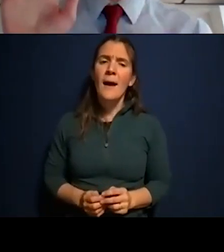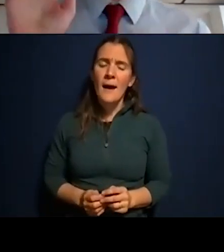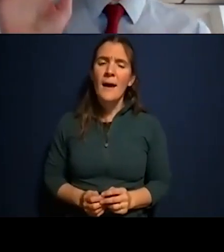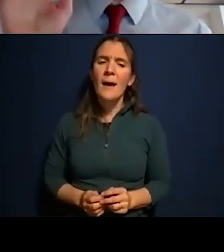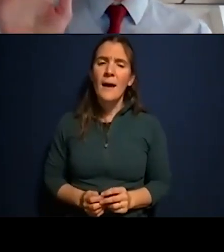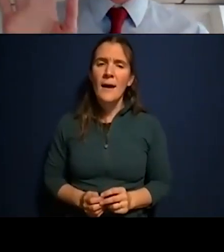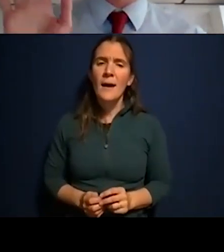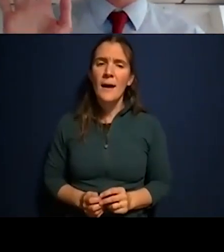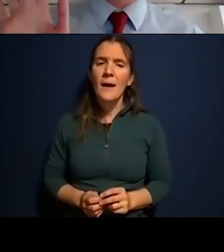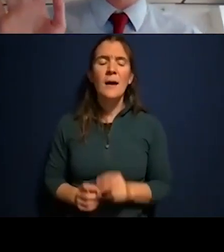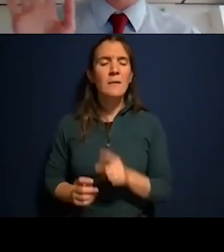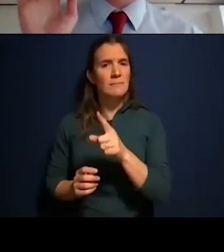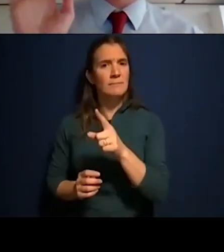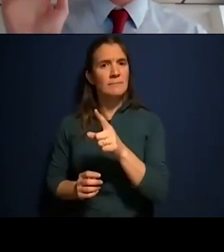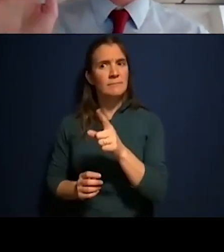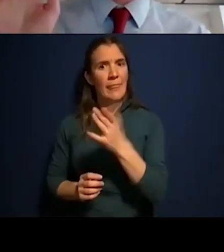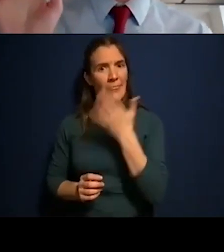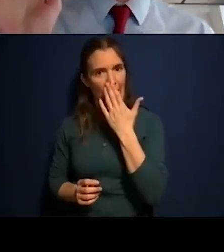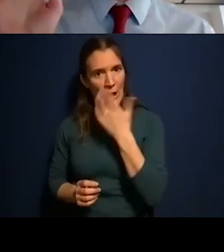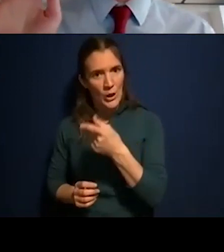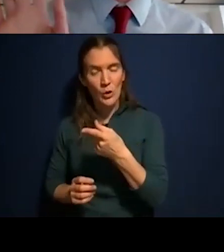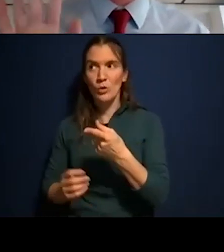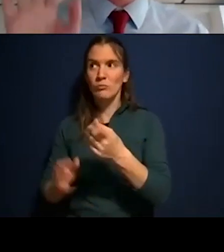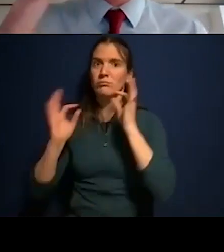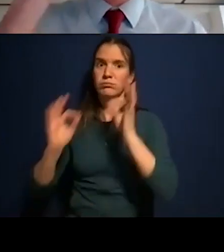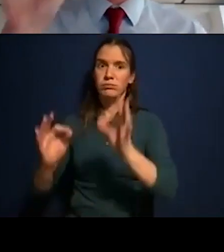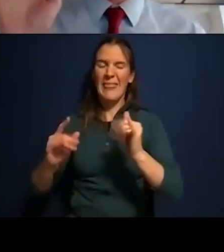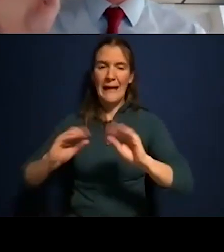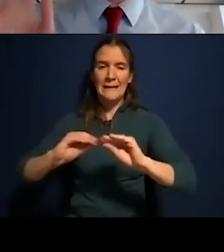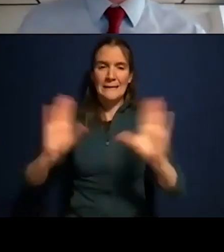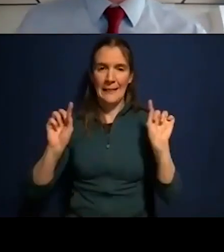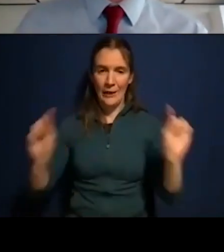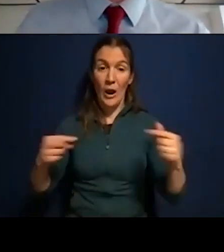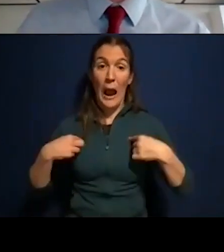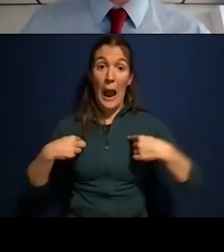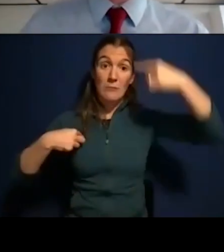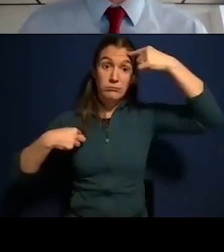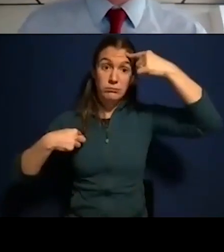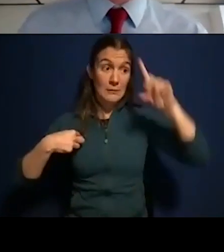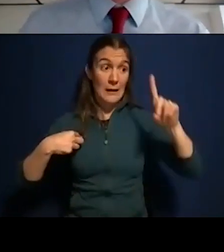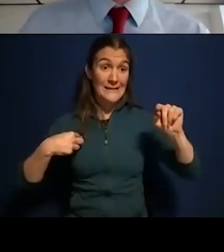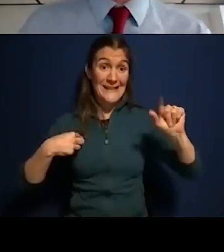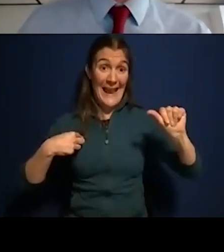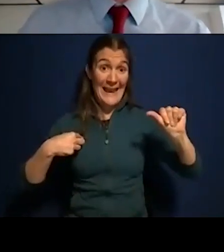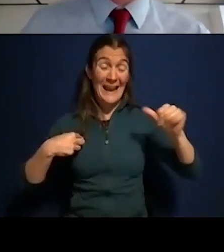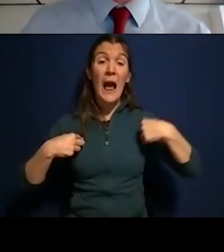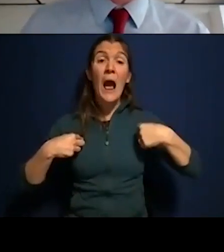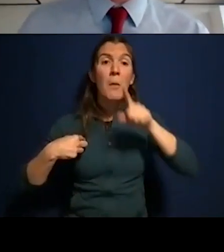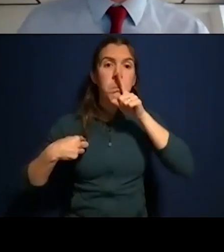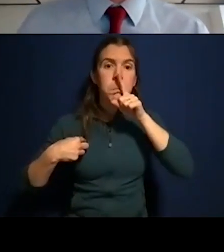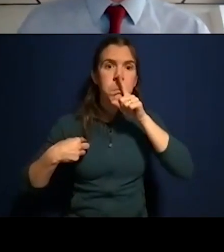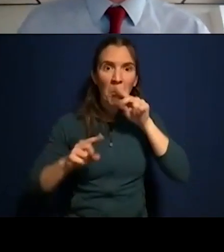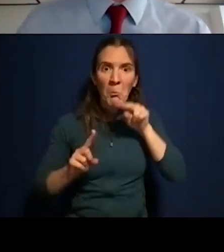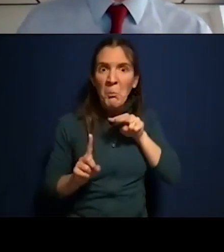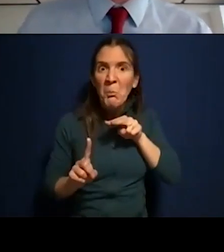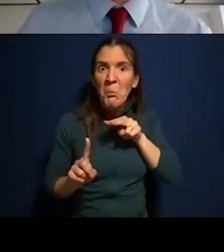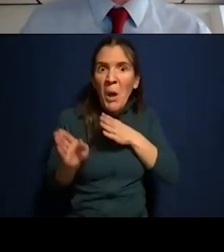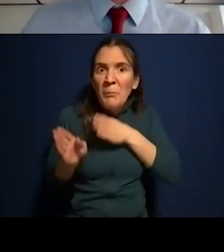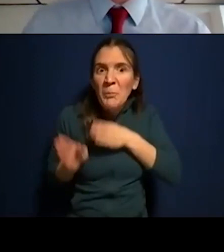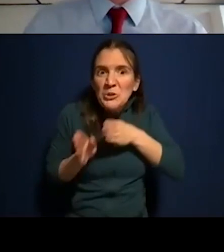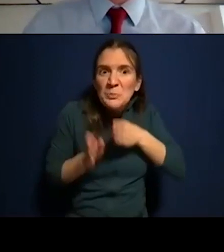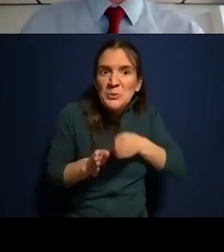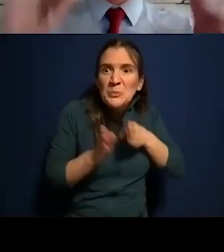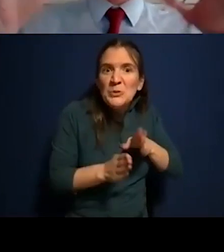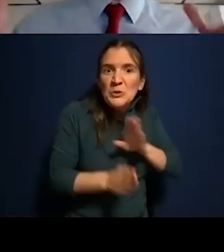I just wanted to build on that, Peter, because I really appreciate that distinction. When I'm thinking about the data, I'm not thinking like policing individuals here. I'm